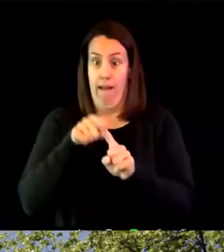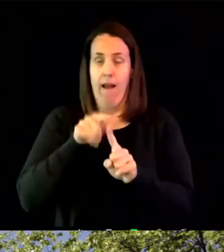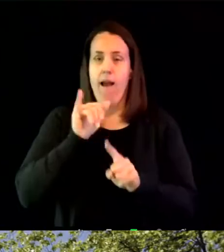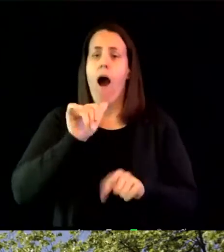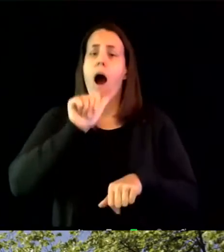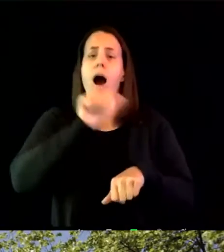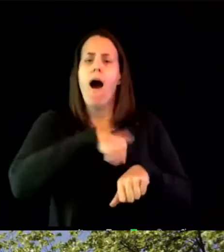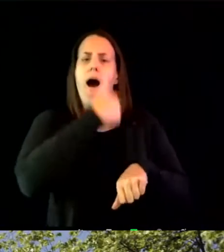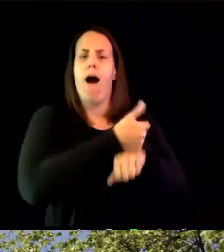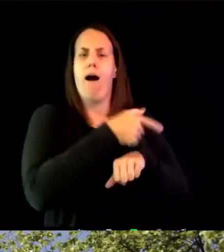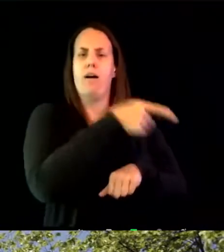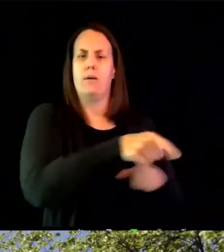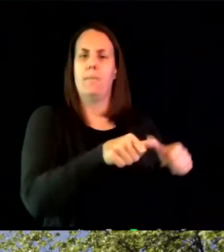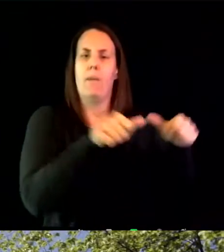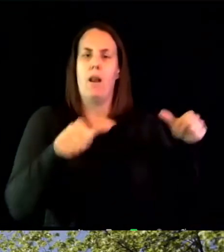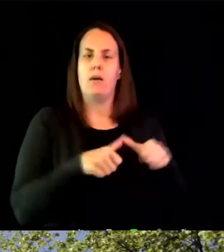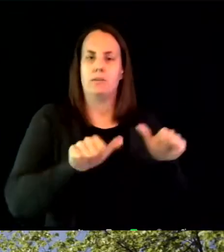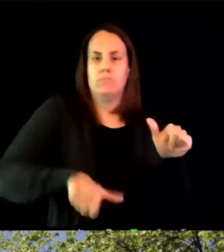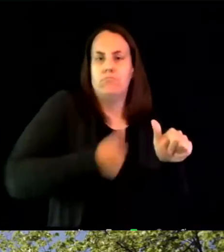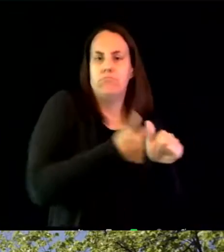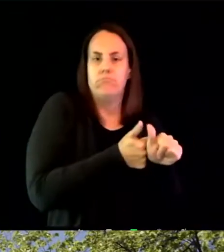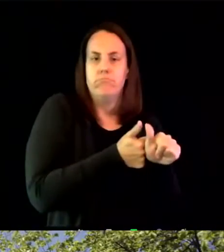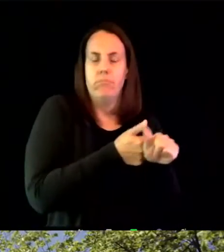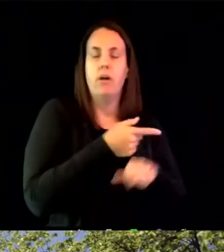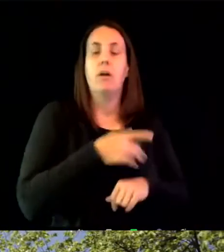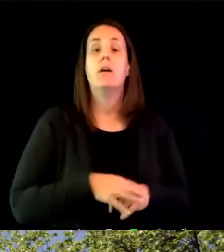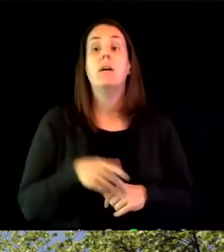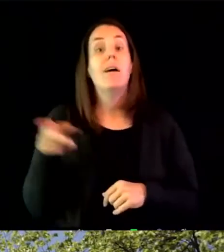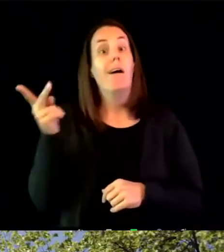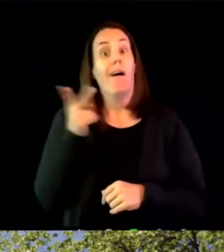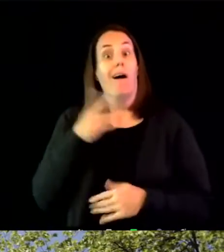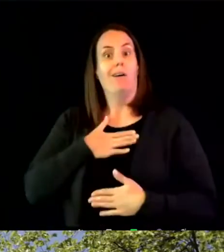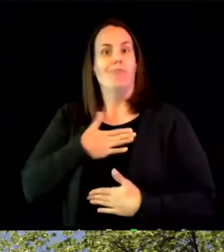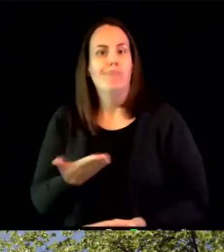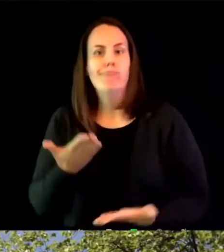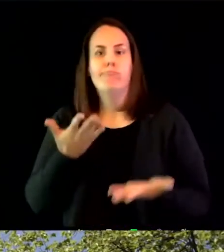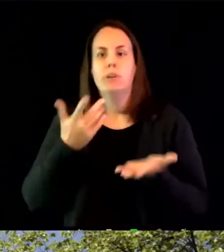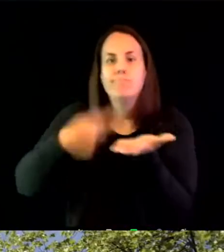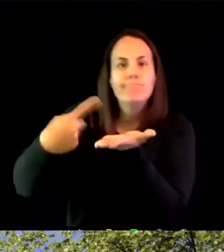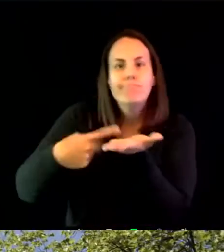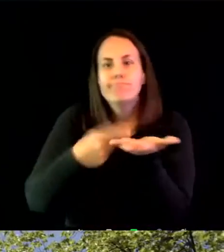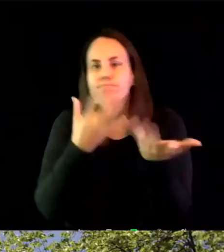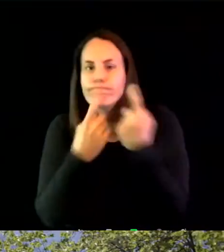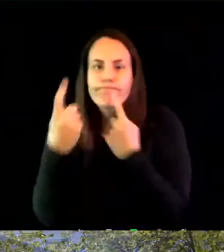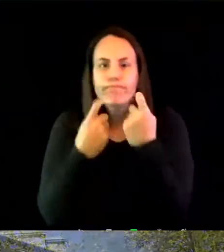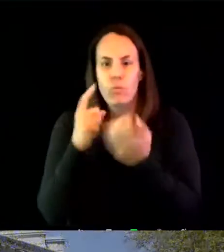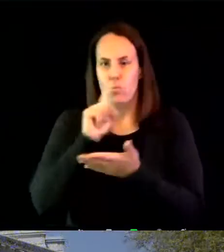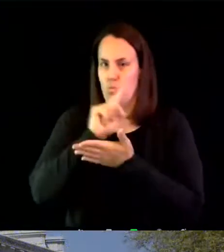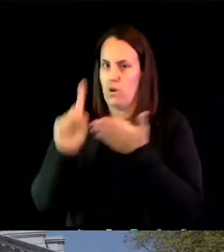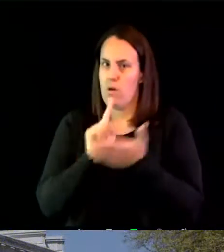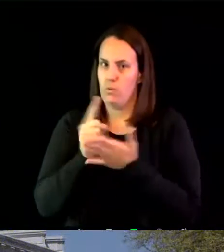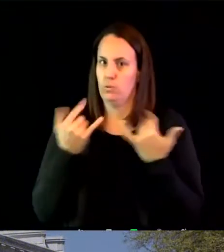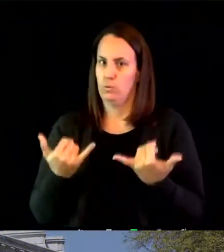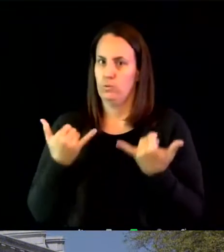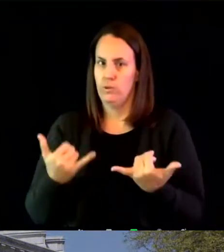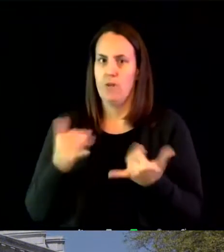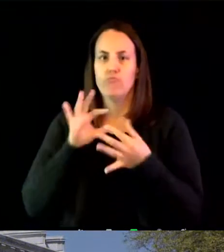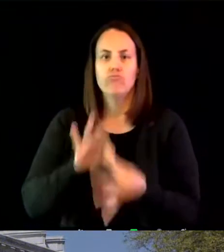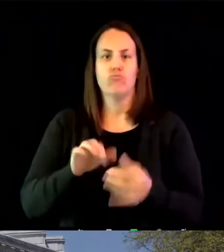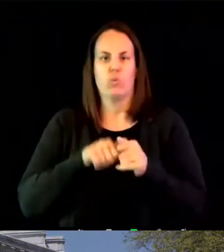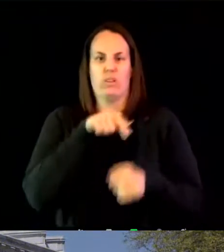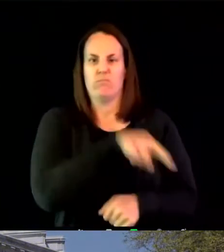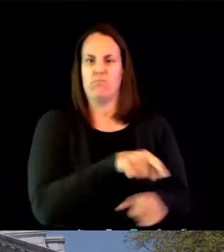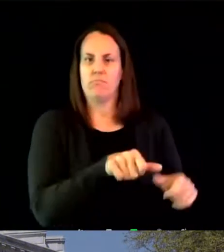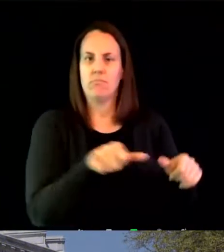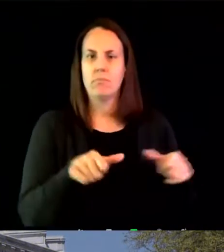So we know there are a lot of things developing in the COVID world. We're hoping to schedule another briefing later this week, but today we really want